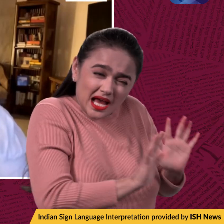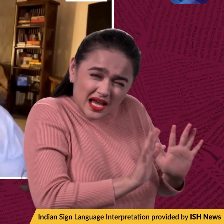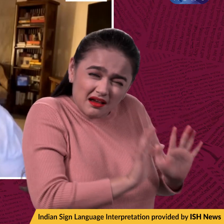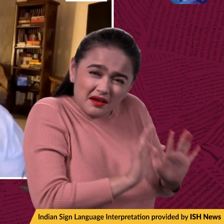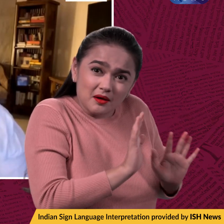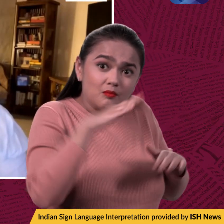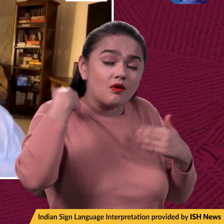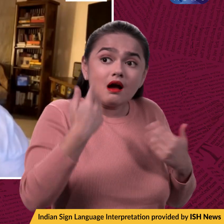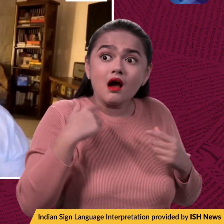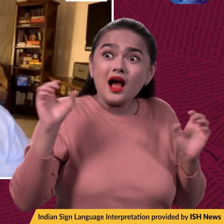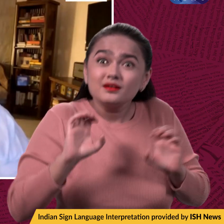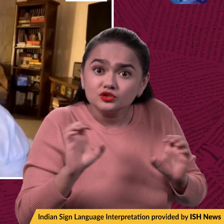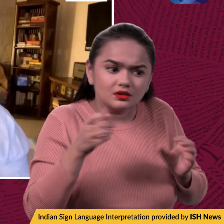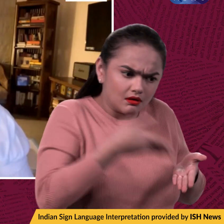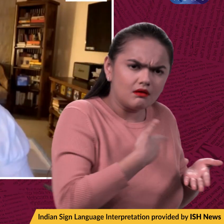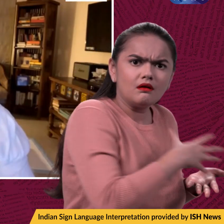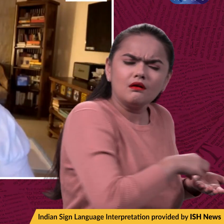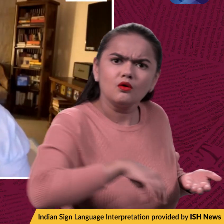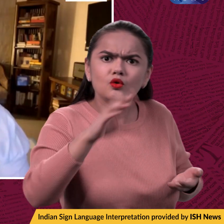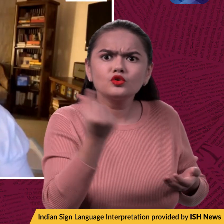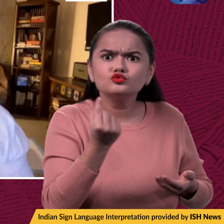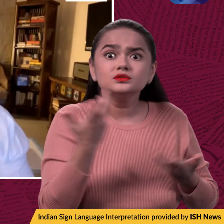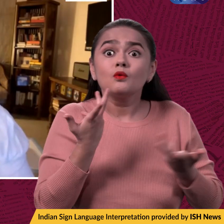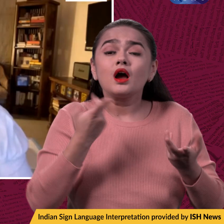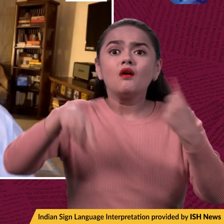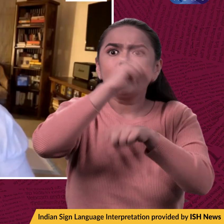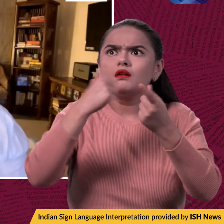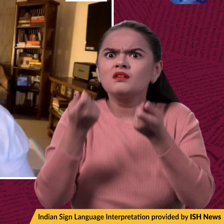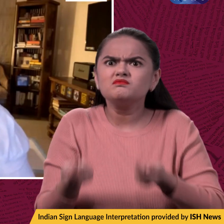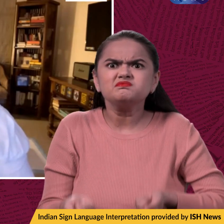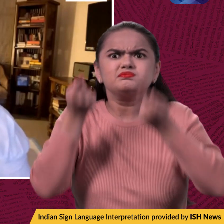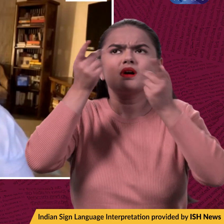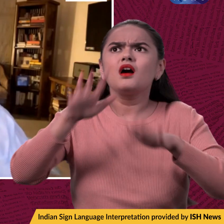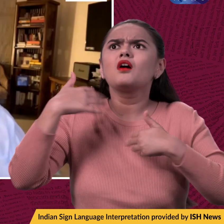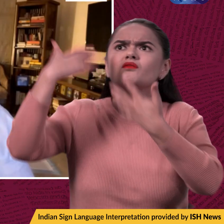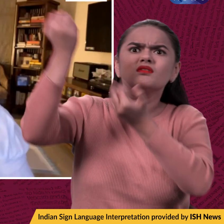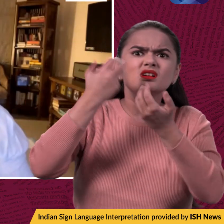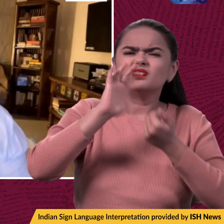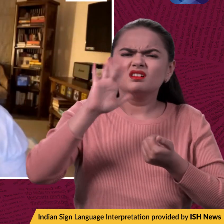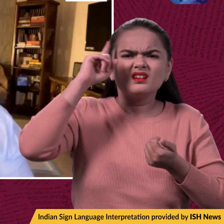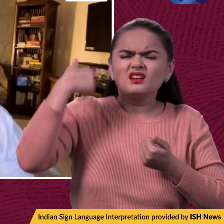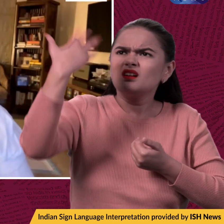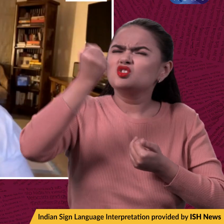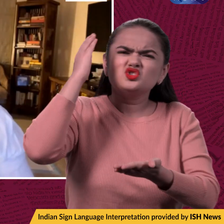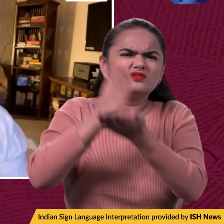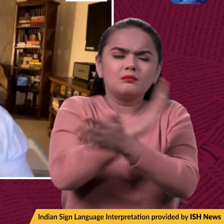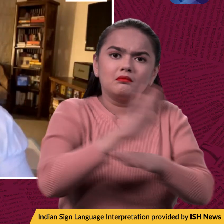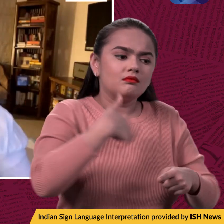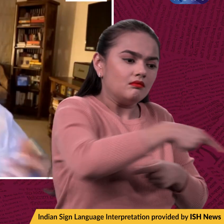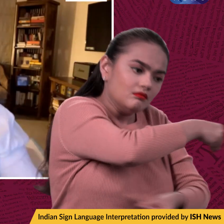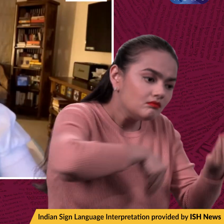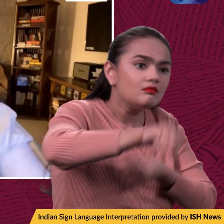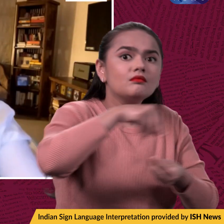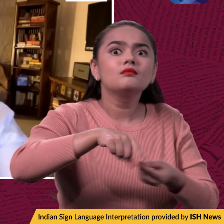their reserves in order to drive down the global prices. Now, India stocks about 38 million barrels of crude